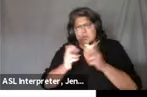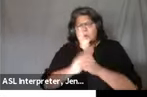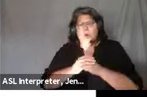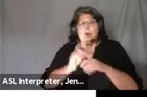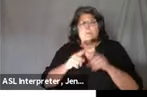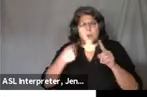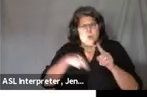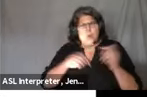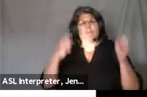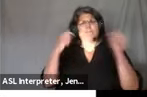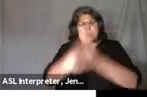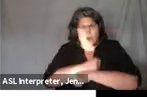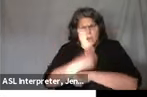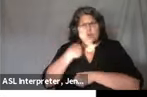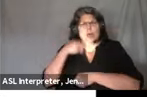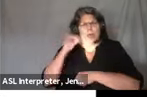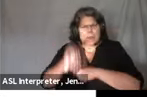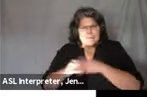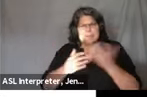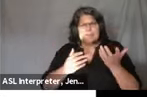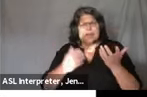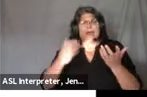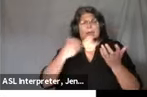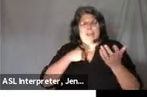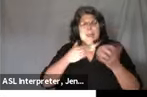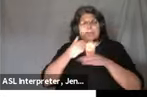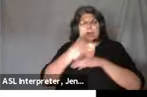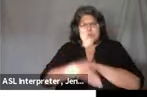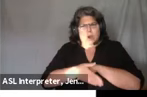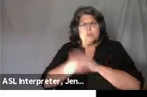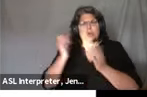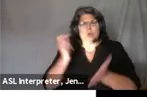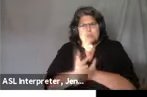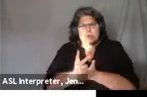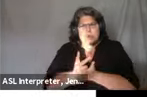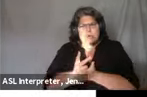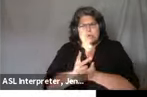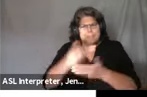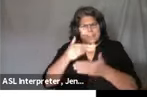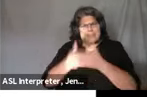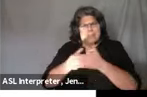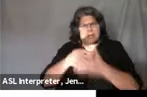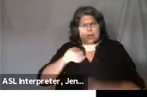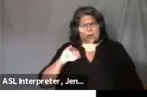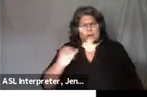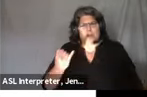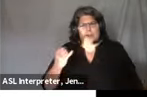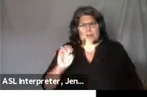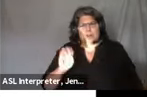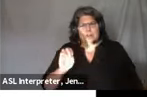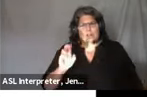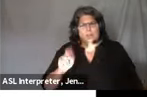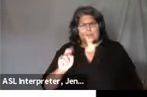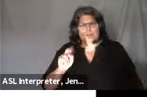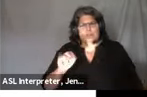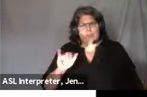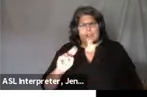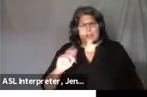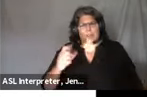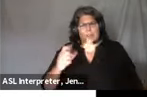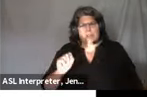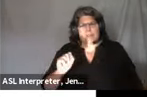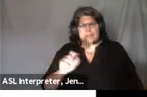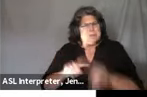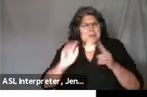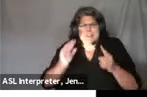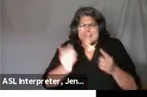get this and had the Jennings Crossing okayed. So it feels like to me it's eliminating, we're still gonna have to cross